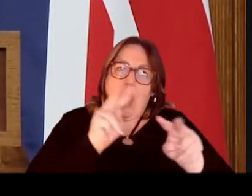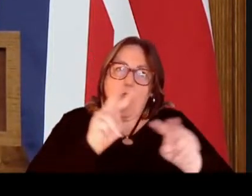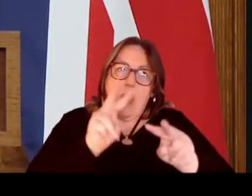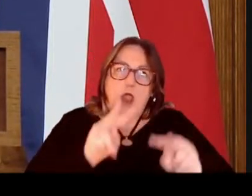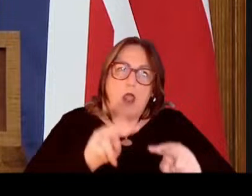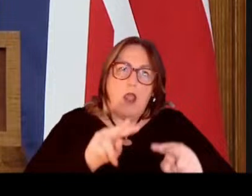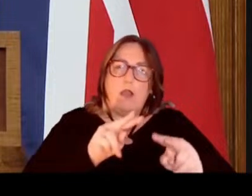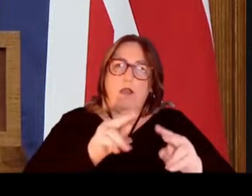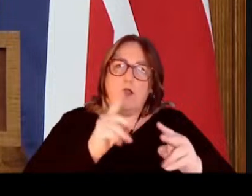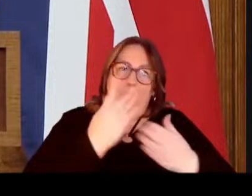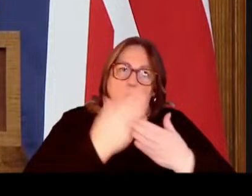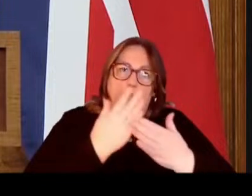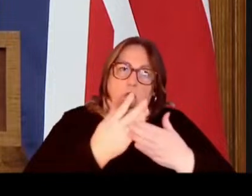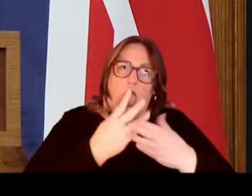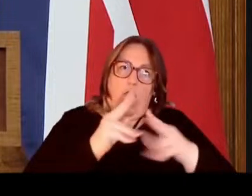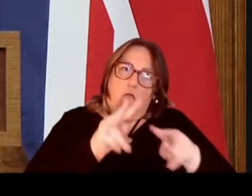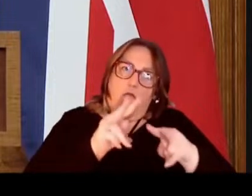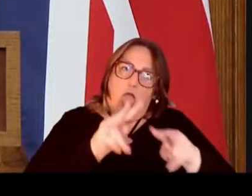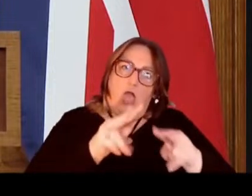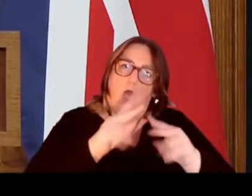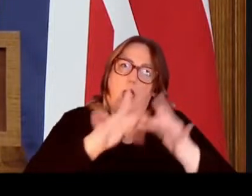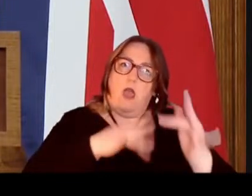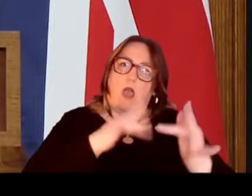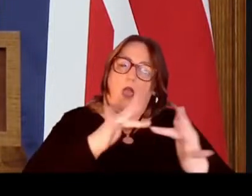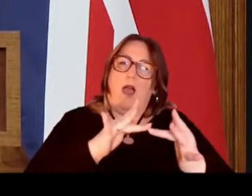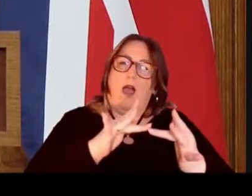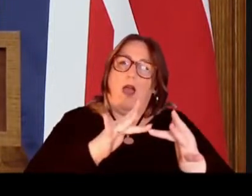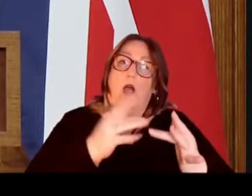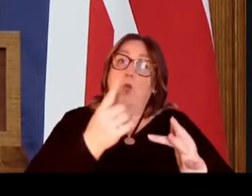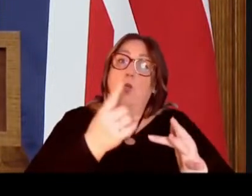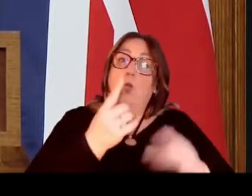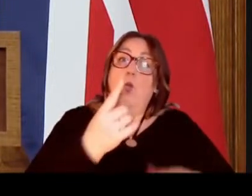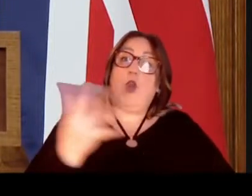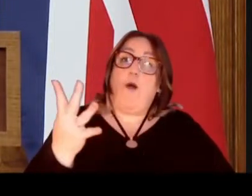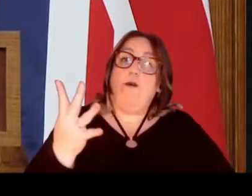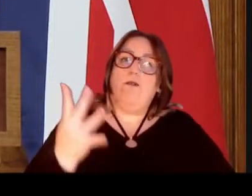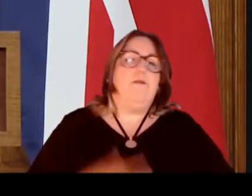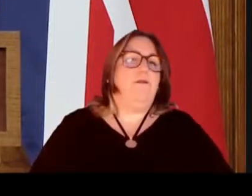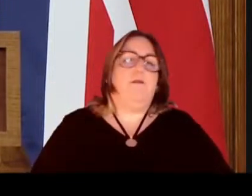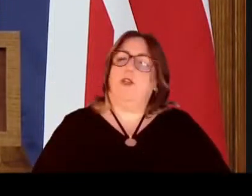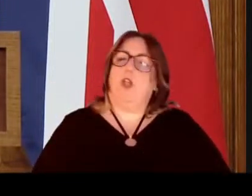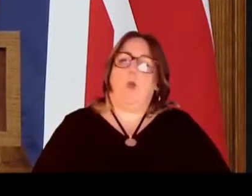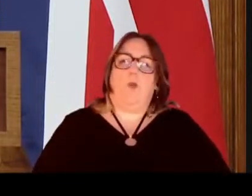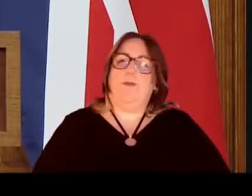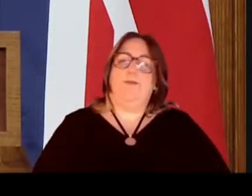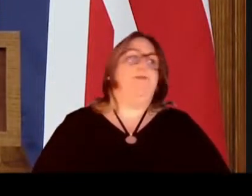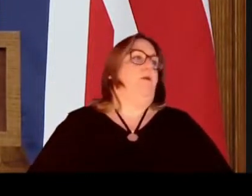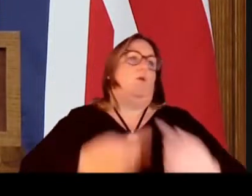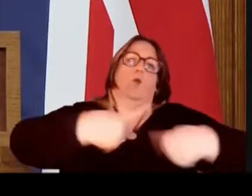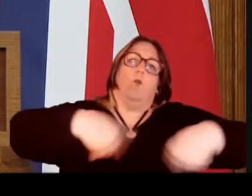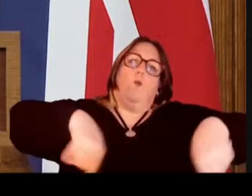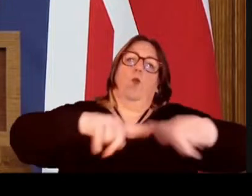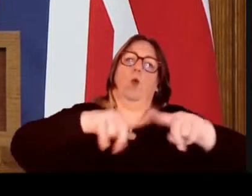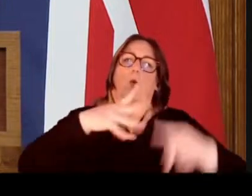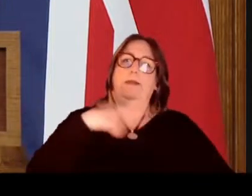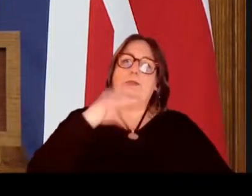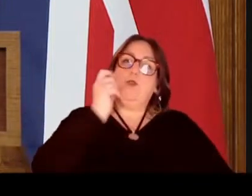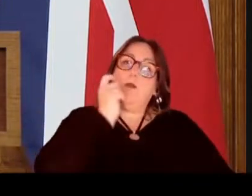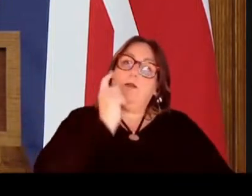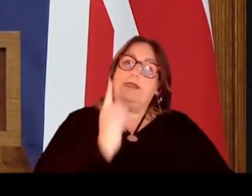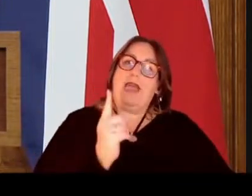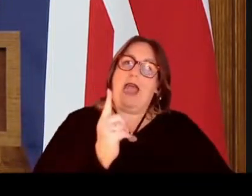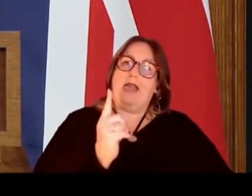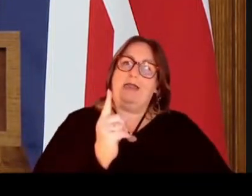not a one-off. It is something that we all need to understand and have a shared undertaking to deal with within